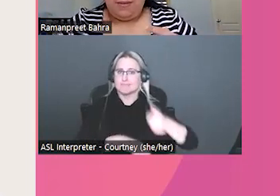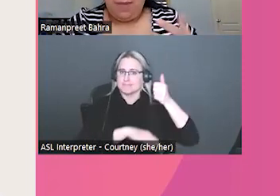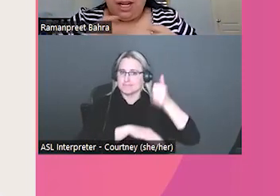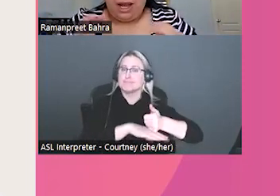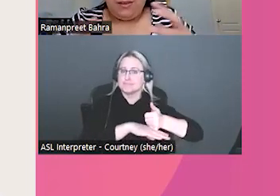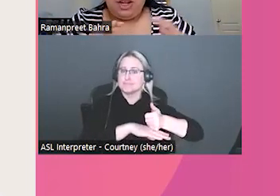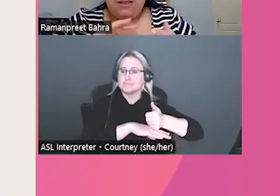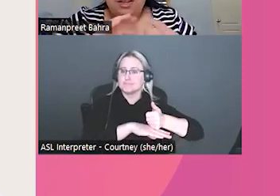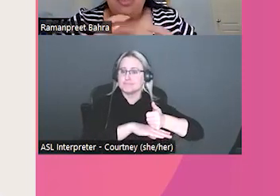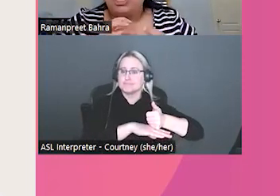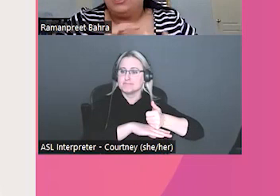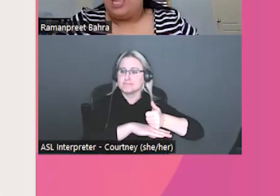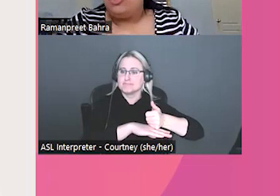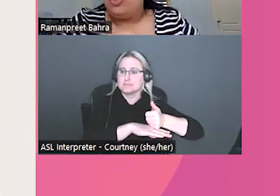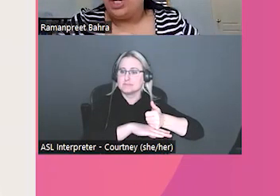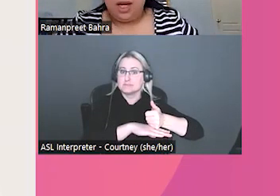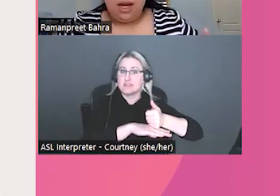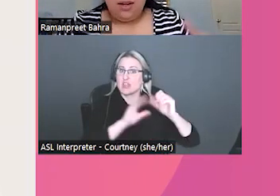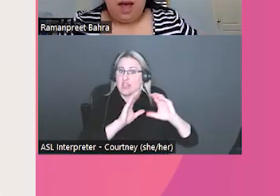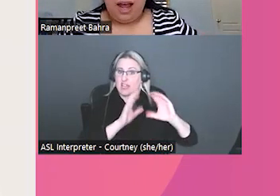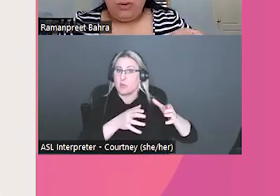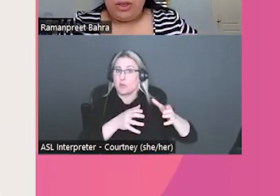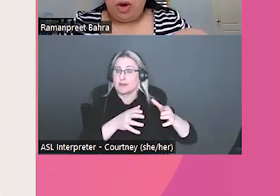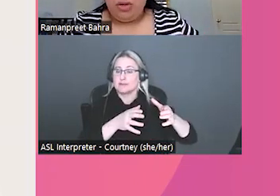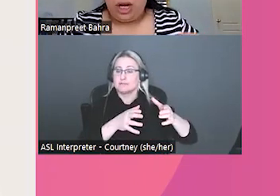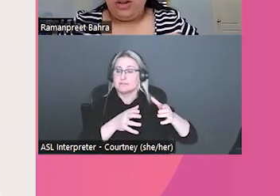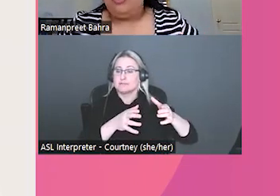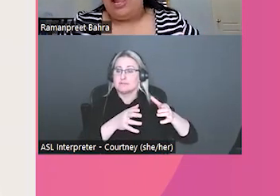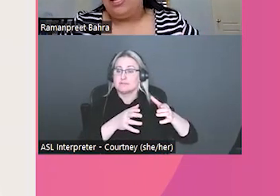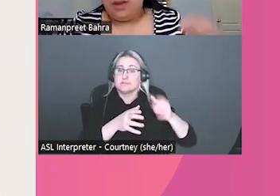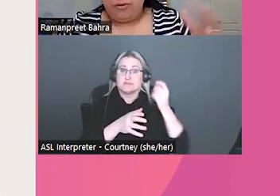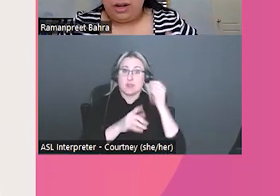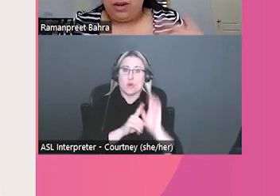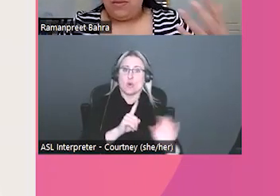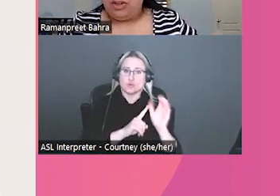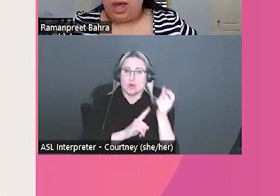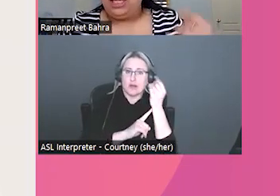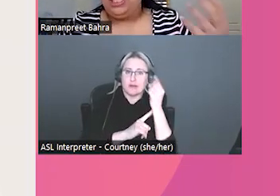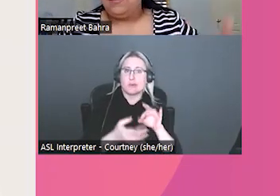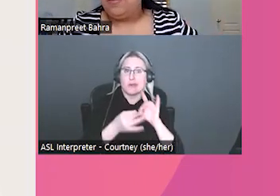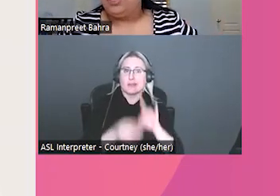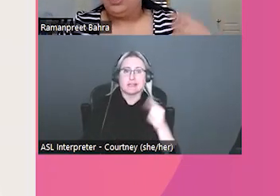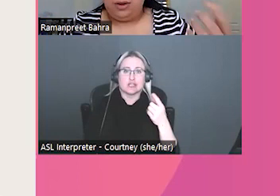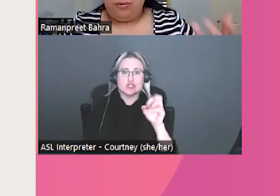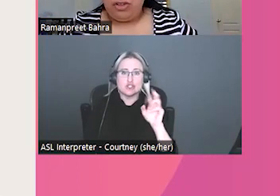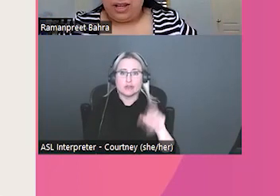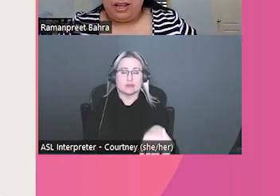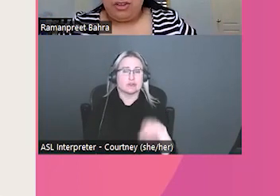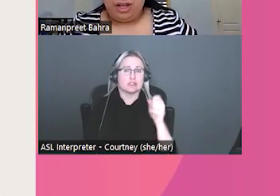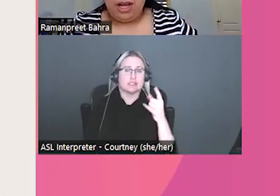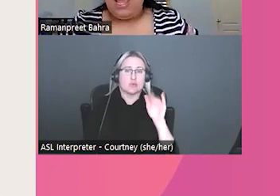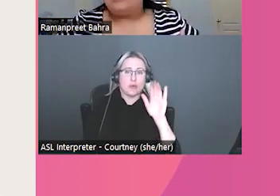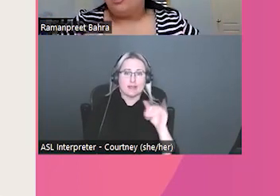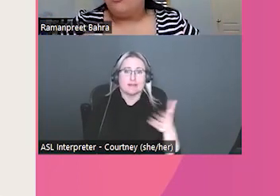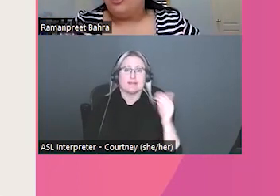It's a constructed category tied with cultural understandings of gender, sexuality, disability,